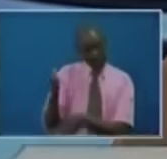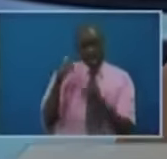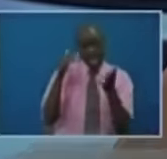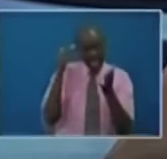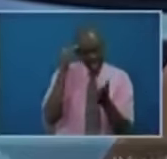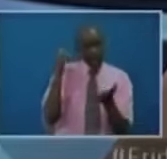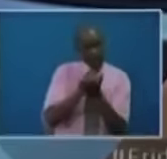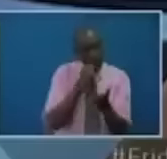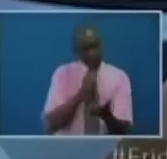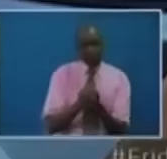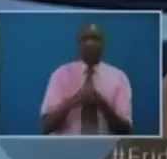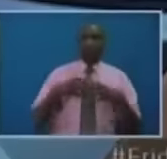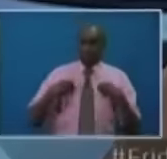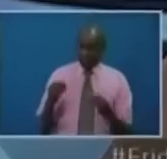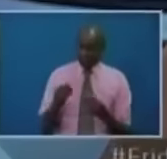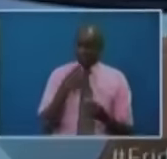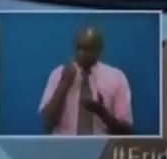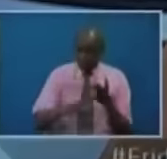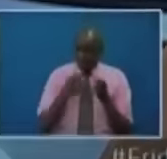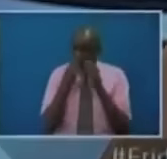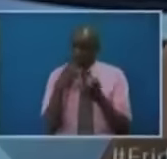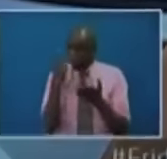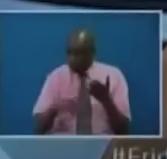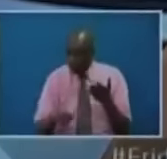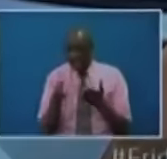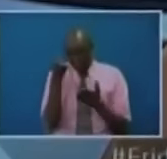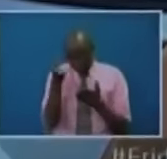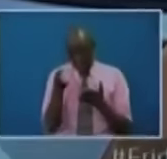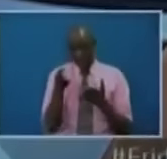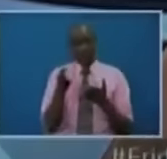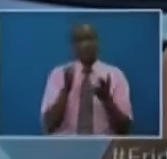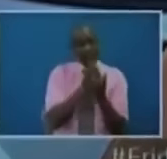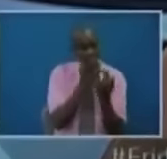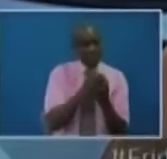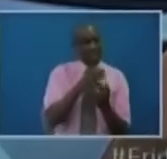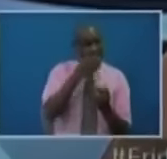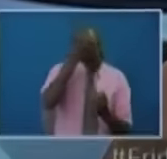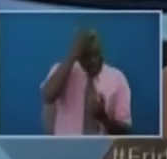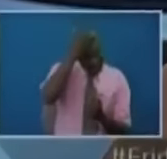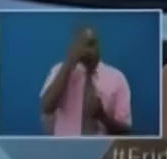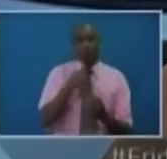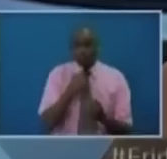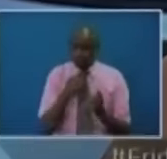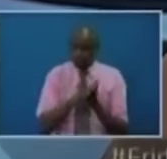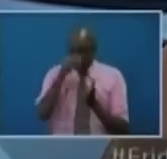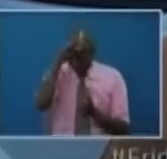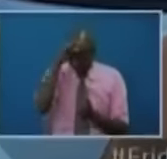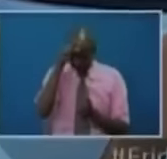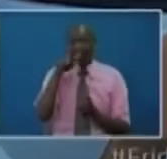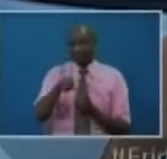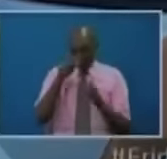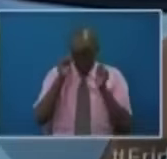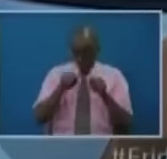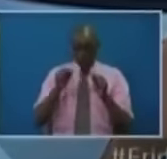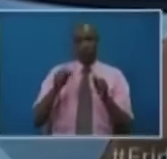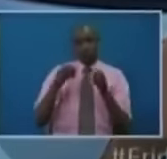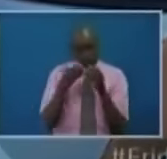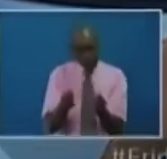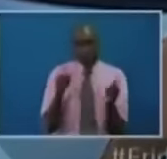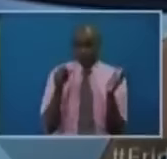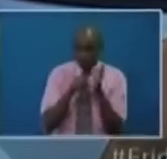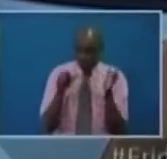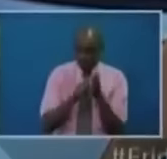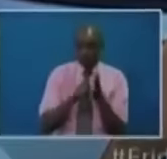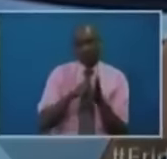Health Ministry, where sources say great progress was made between the nurses' union and the government on the talks to end the nurses' strike.